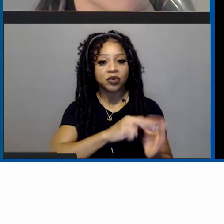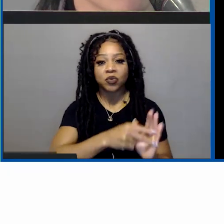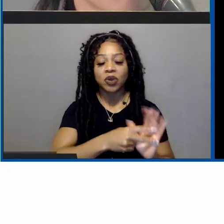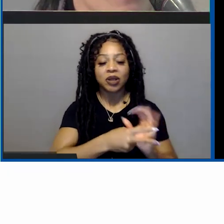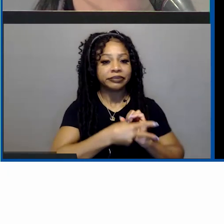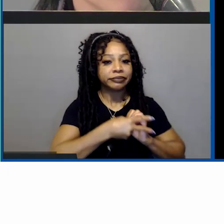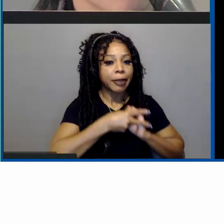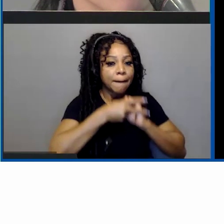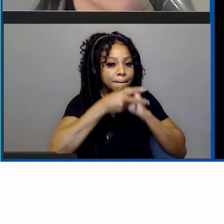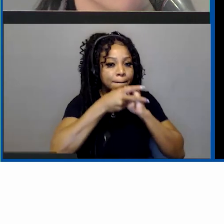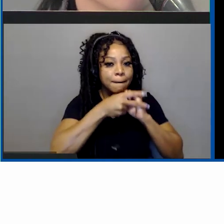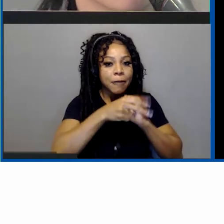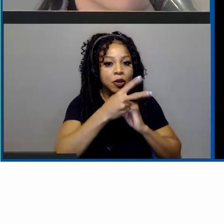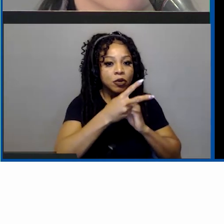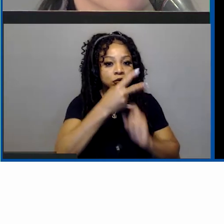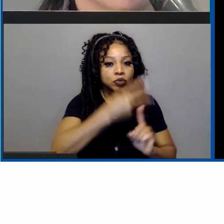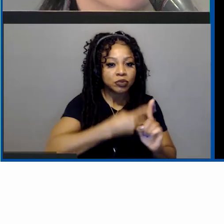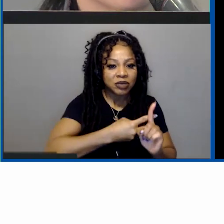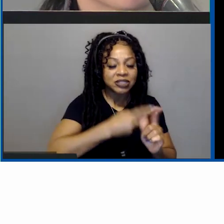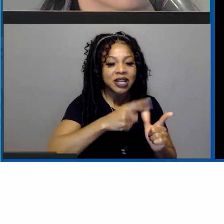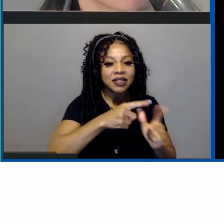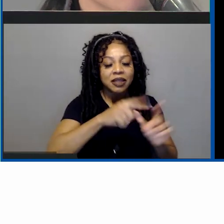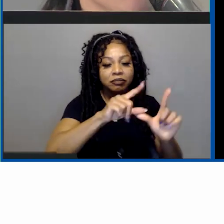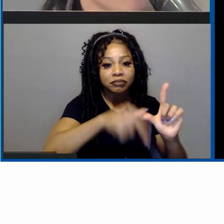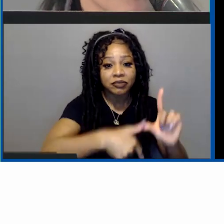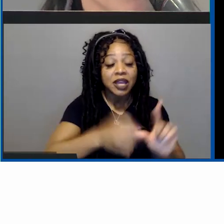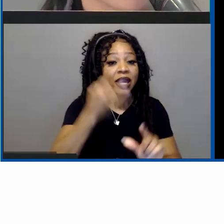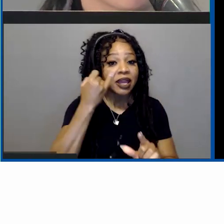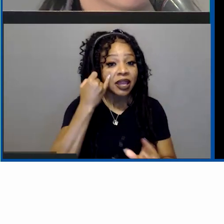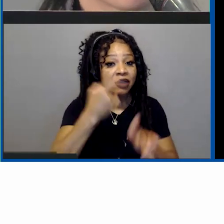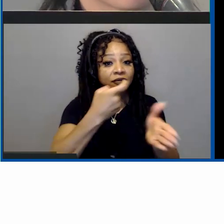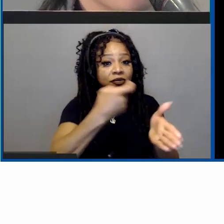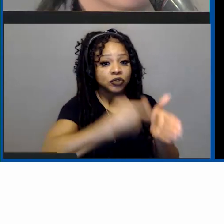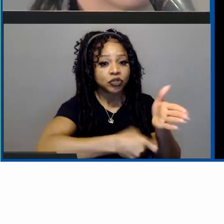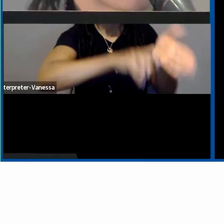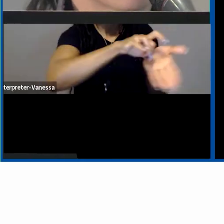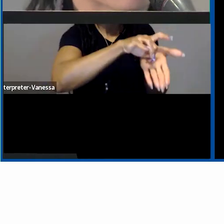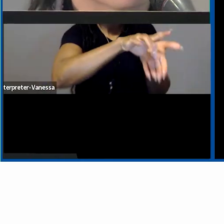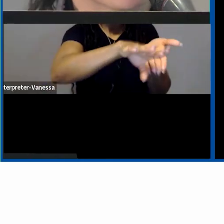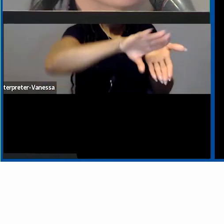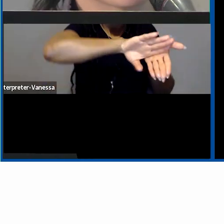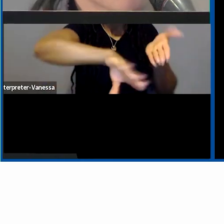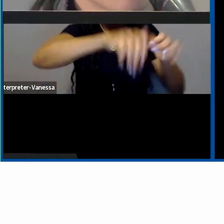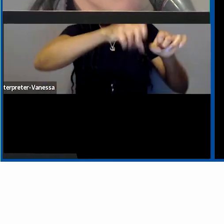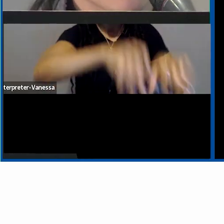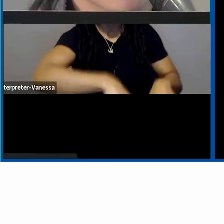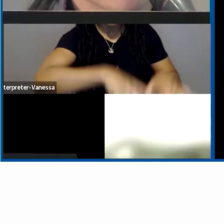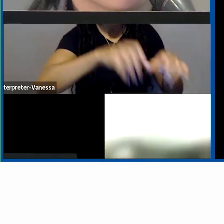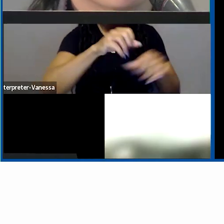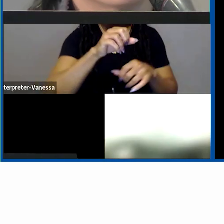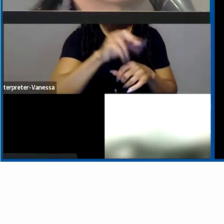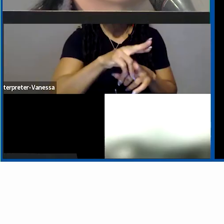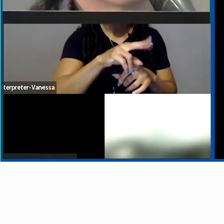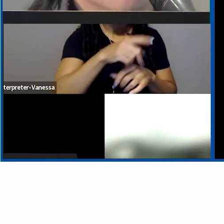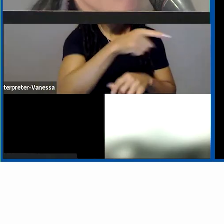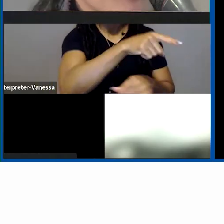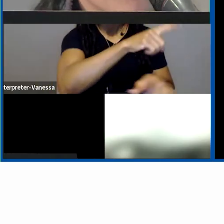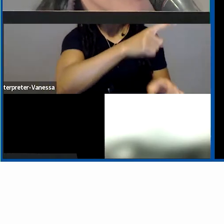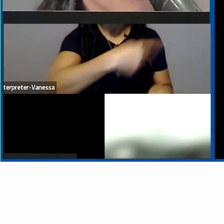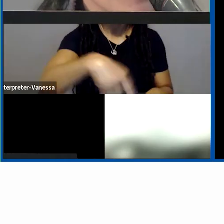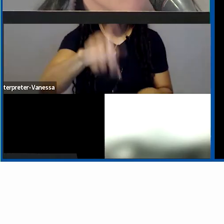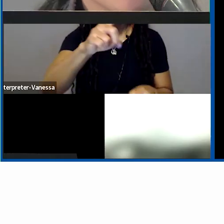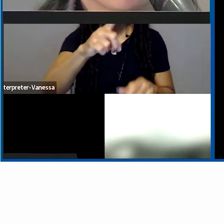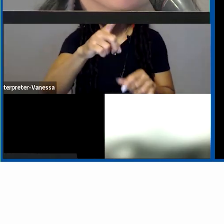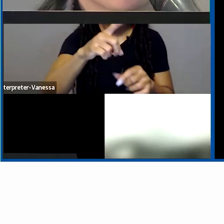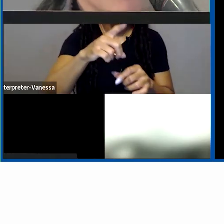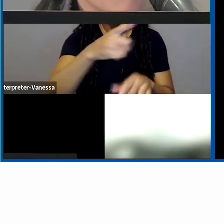for an appeal has passed. If the charges are dismissed or withdrawn and you get a reprimand, it's 2 months.